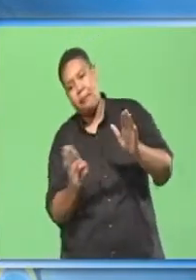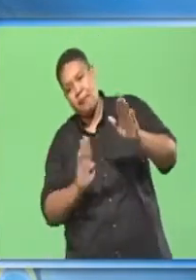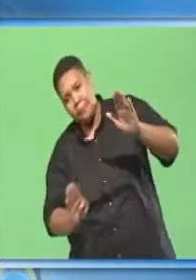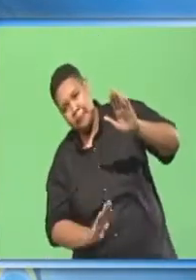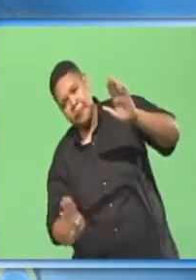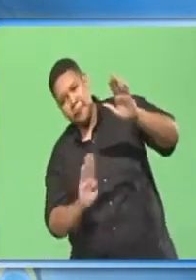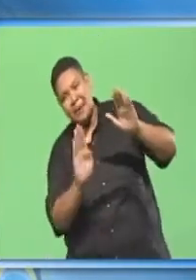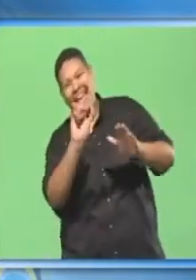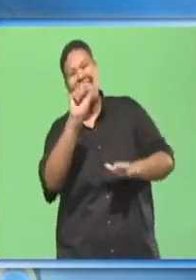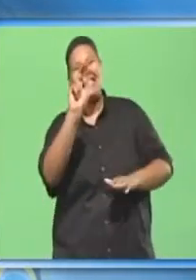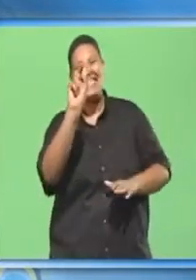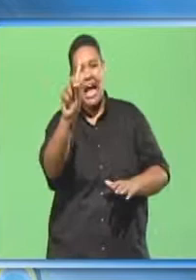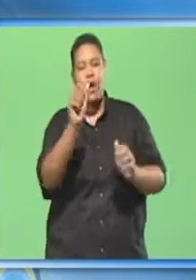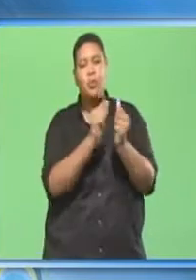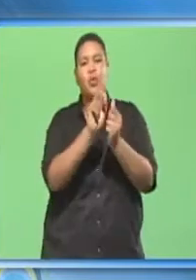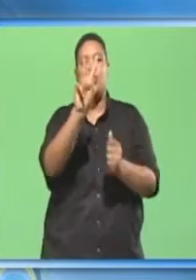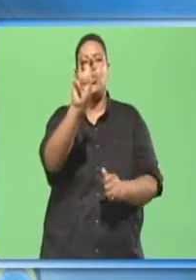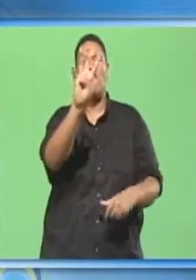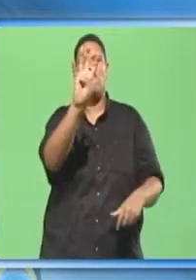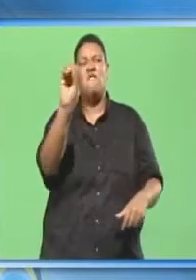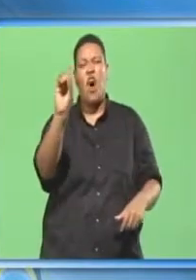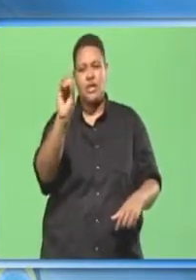sandpaper.